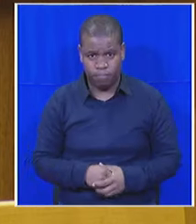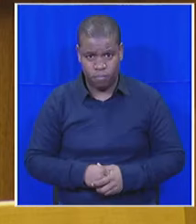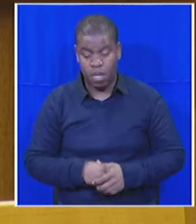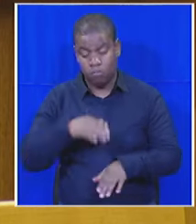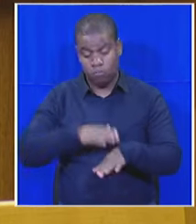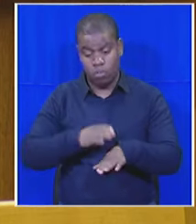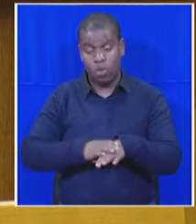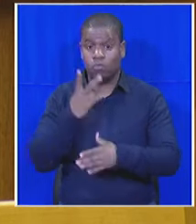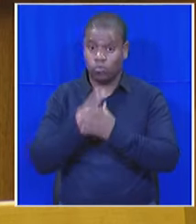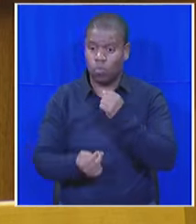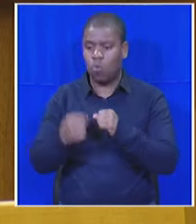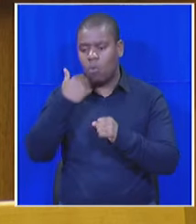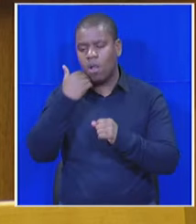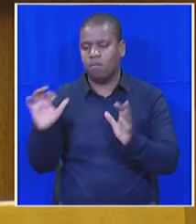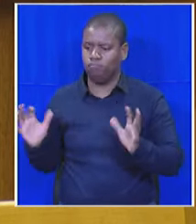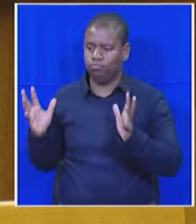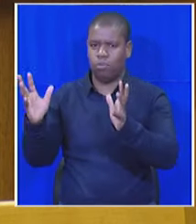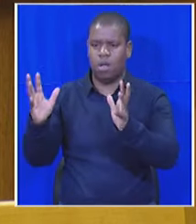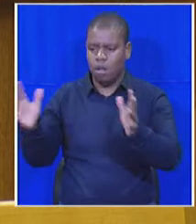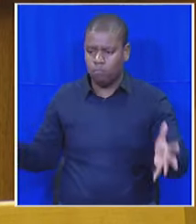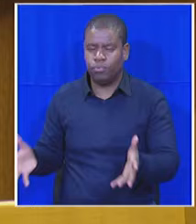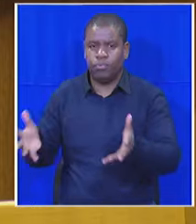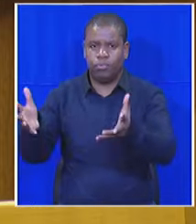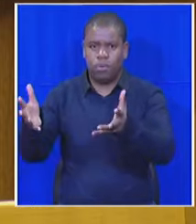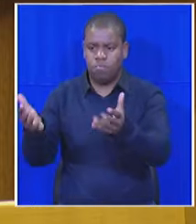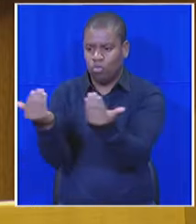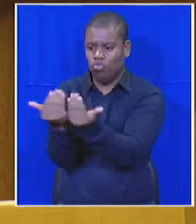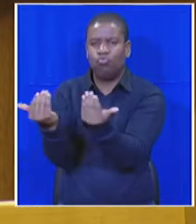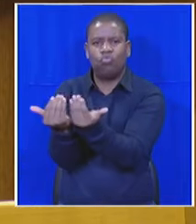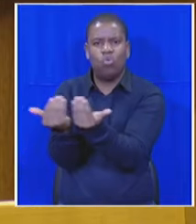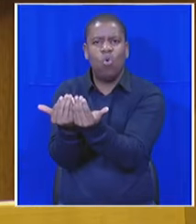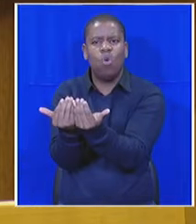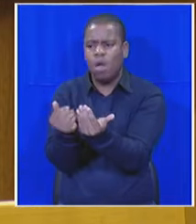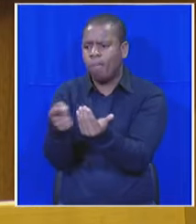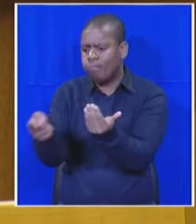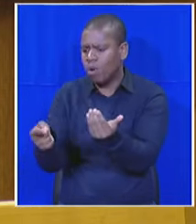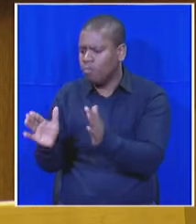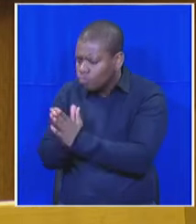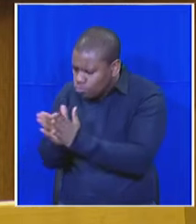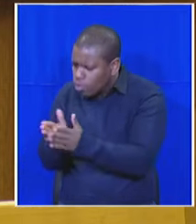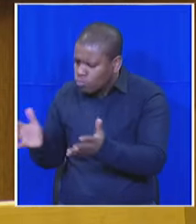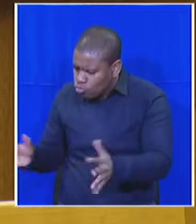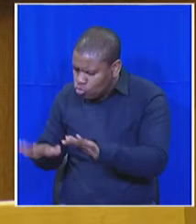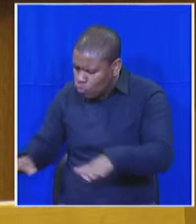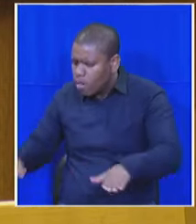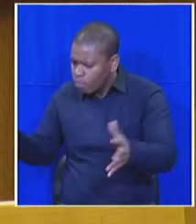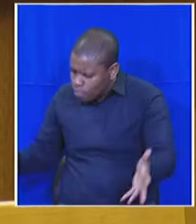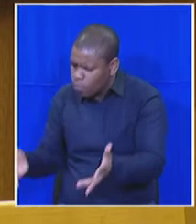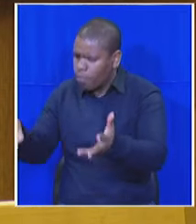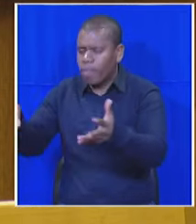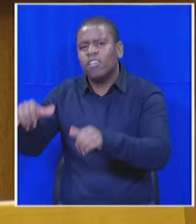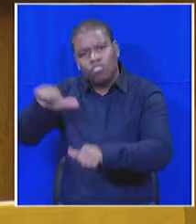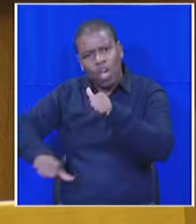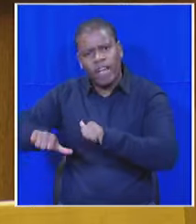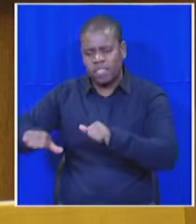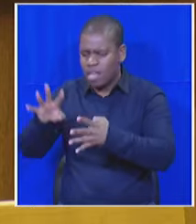also encourage a process in the school curriculum to encourage learners to take up science and maths, which is very,